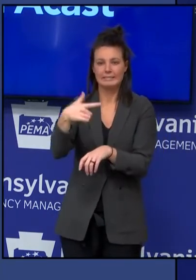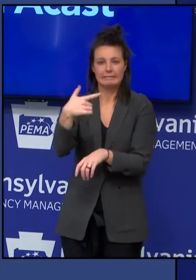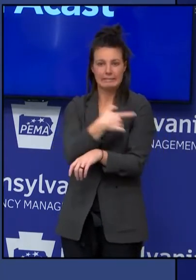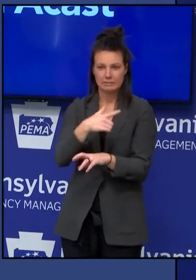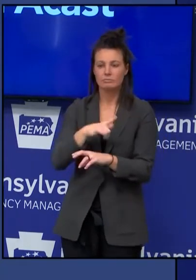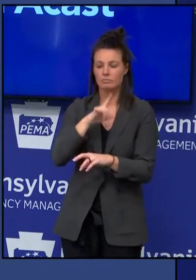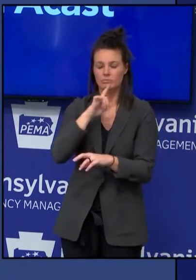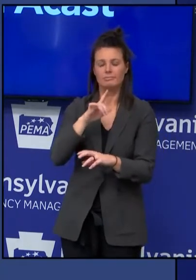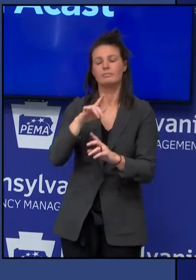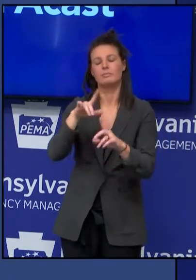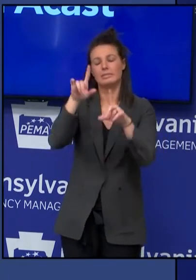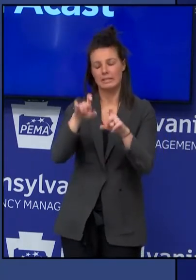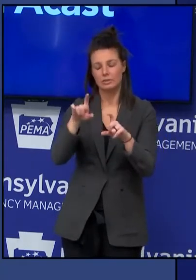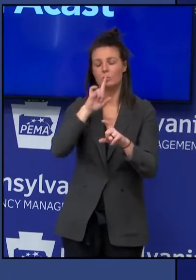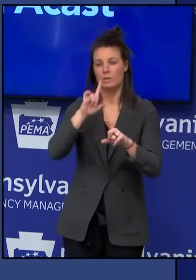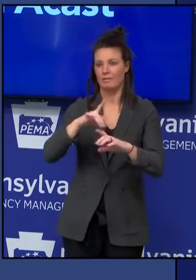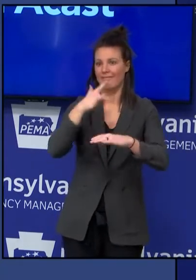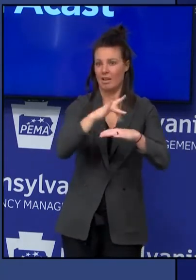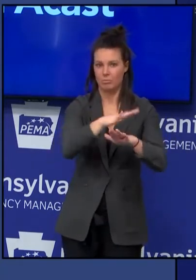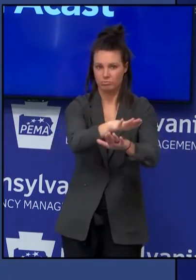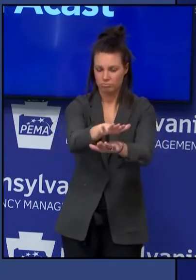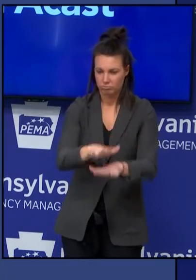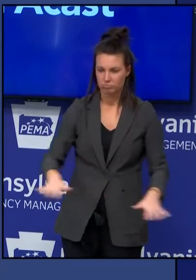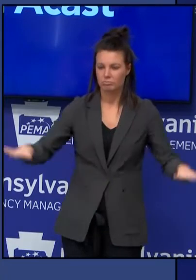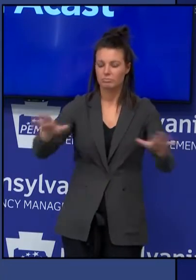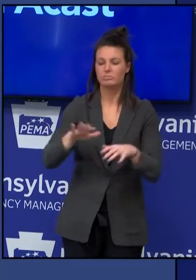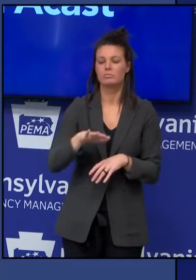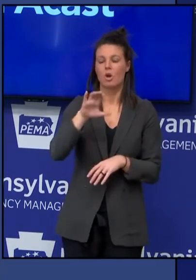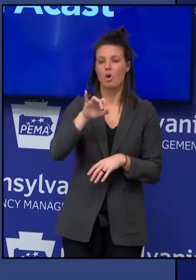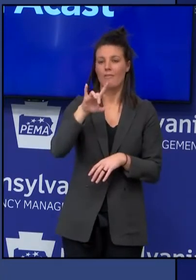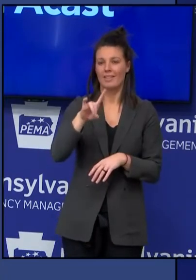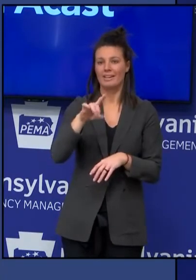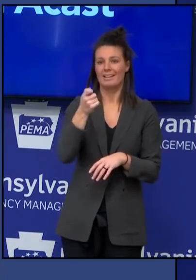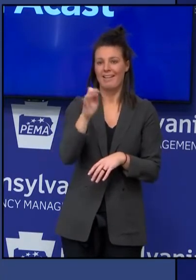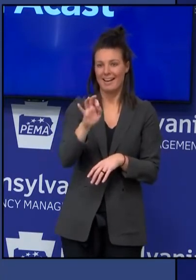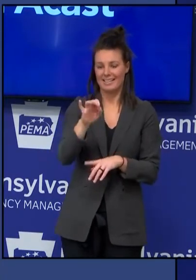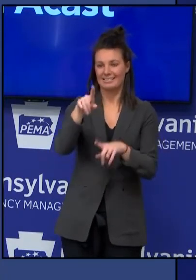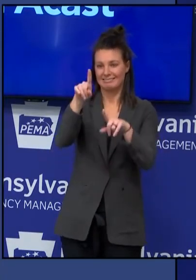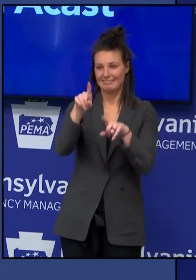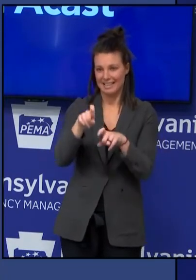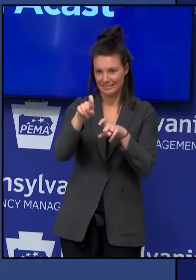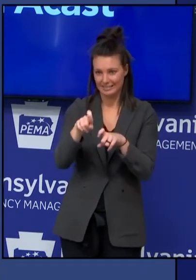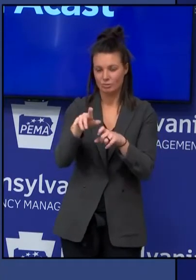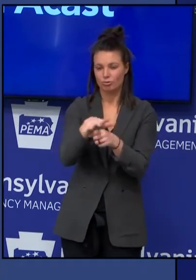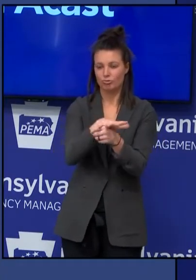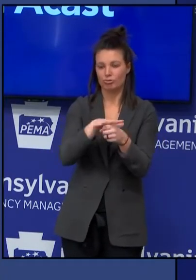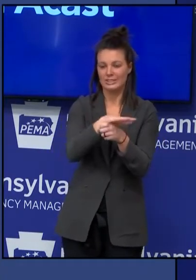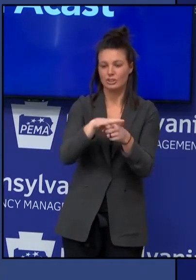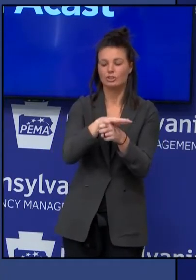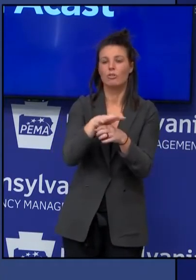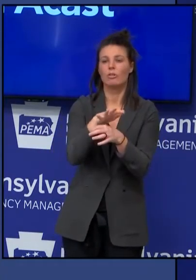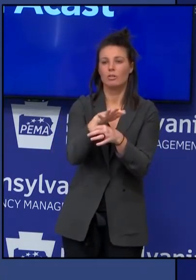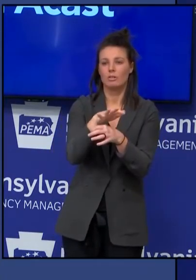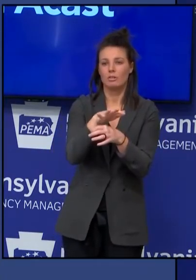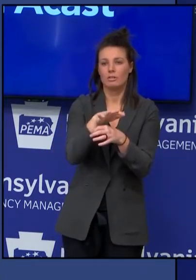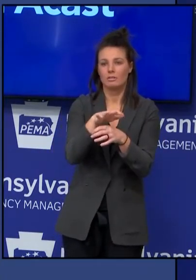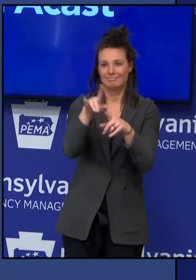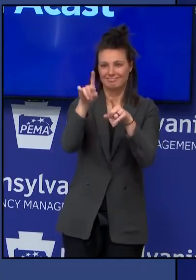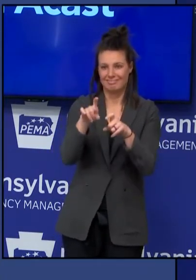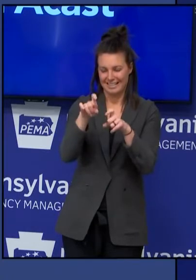available in Pennsylvania. In fact, our COVID-19 testing provider continues to offer regional testing in 5 counties each